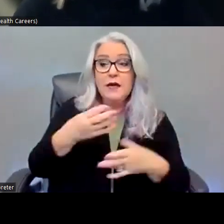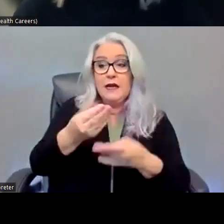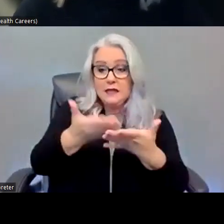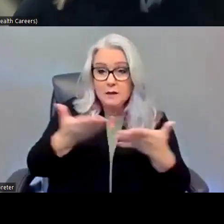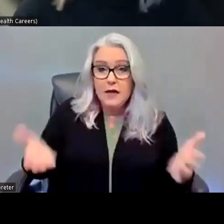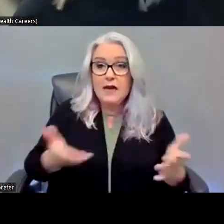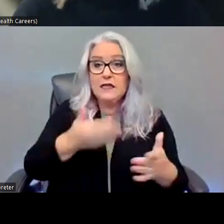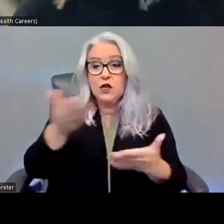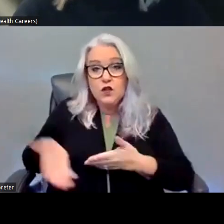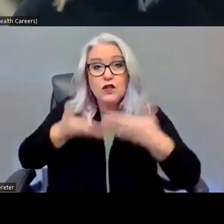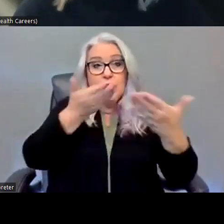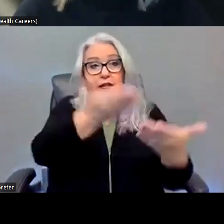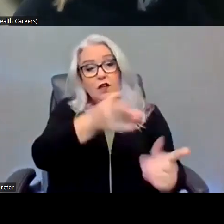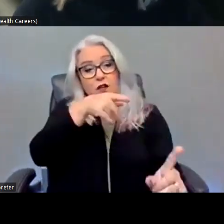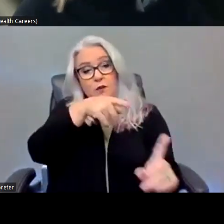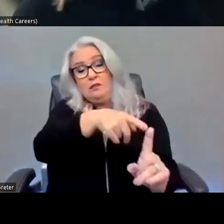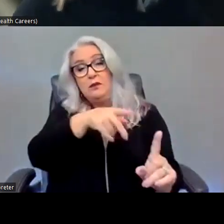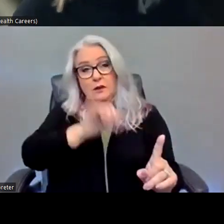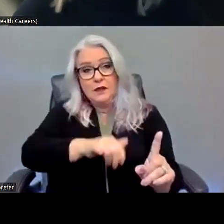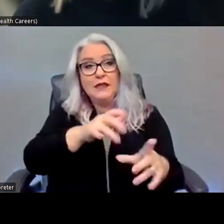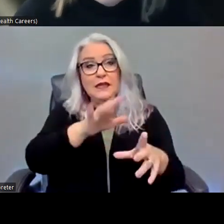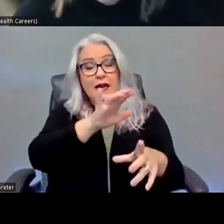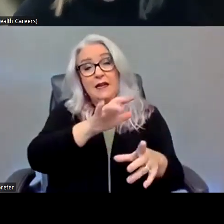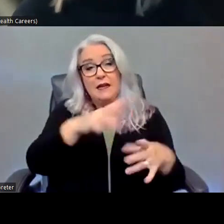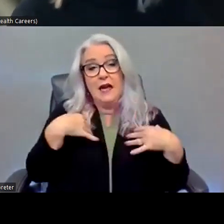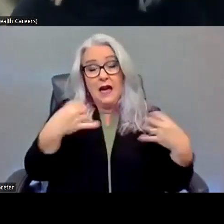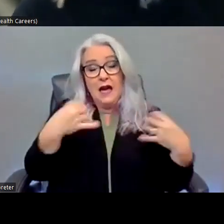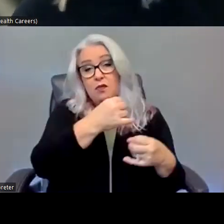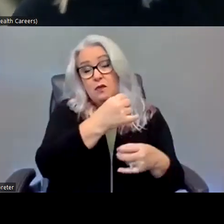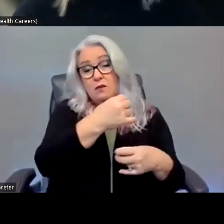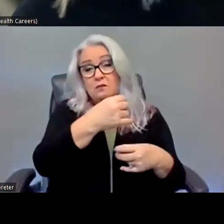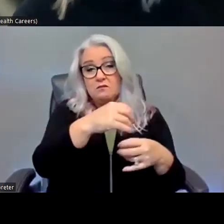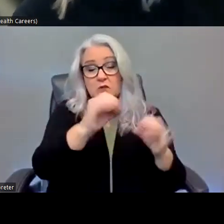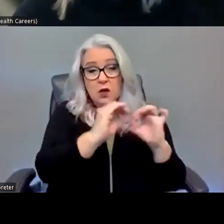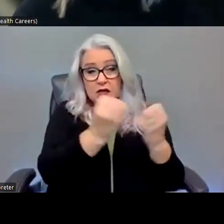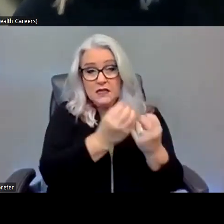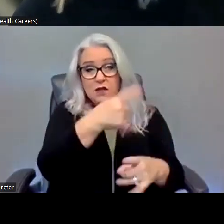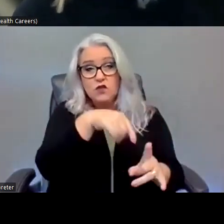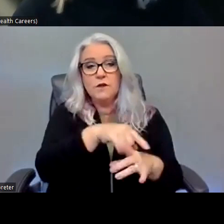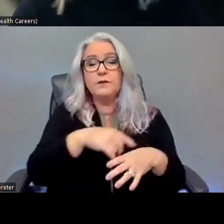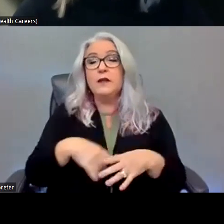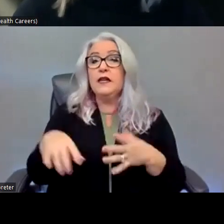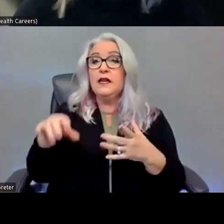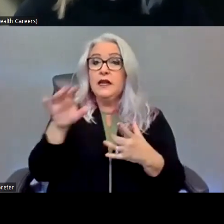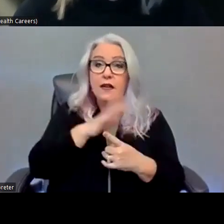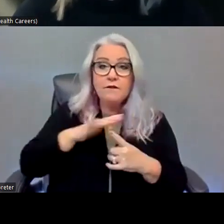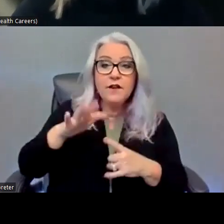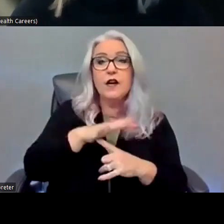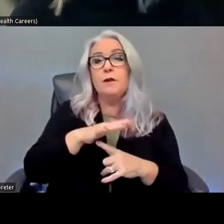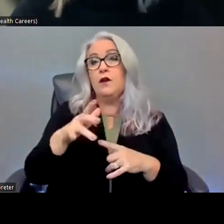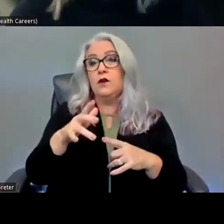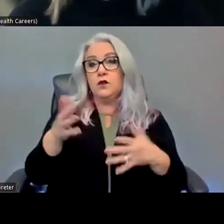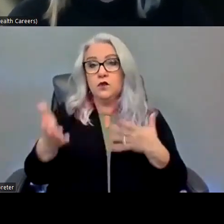the specific area of the healthcare organization where they're needed. Environmental services, very